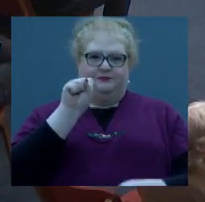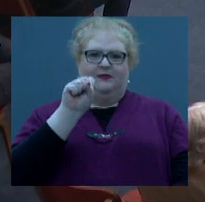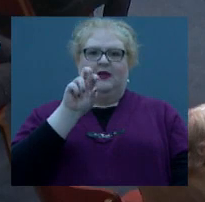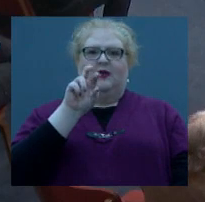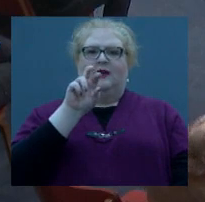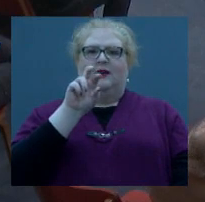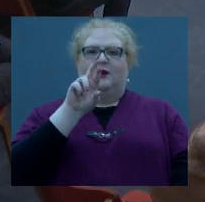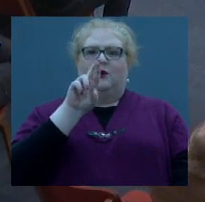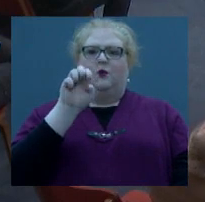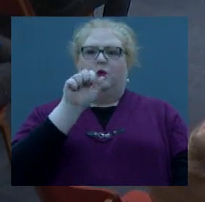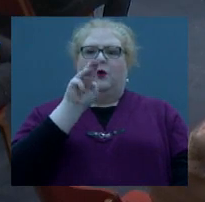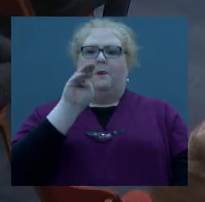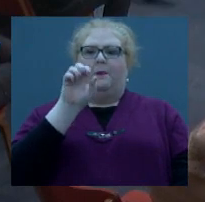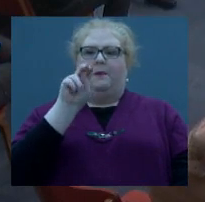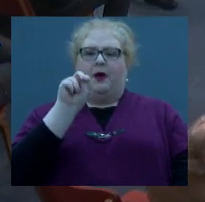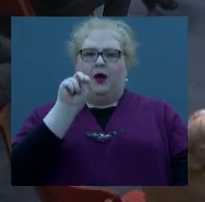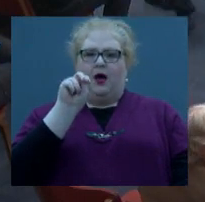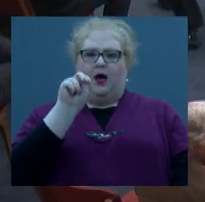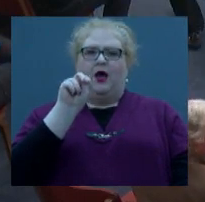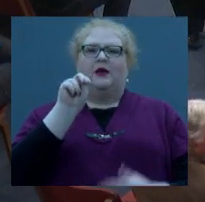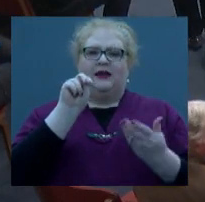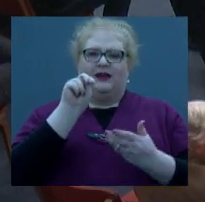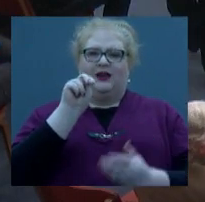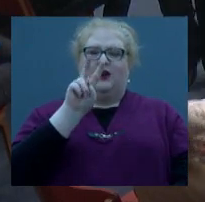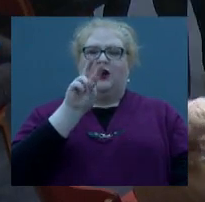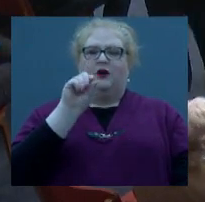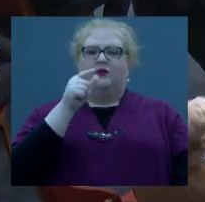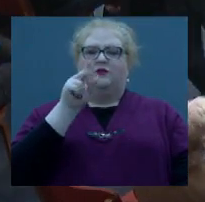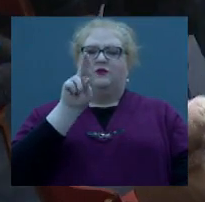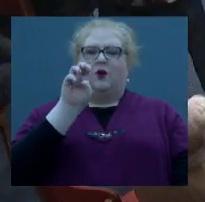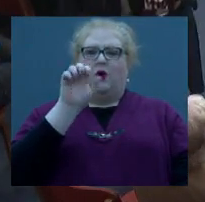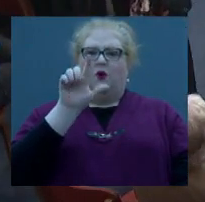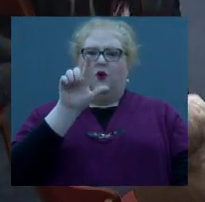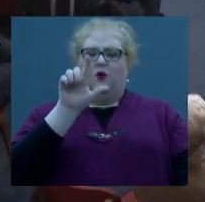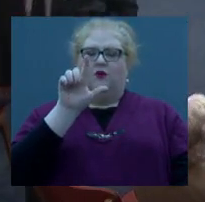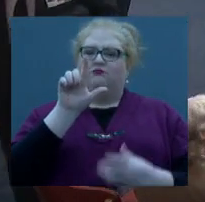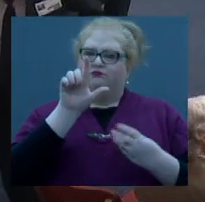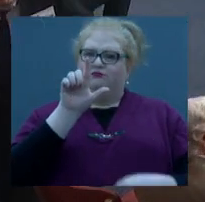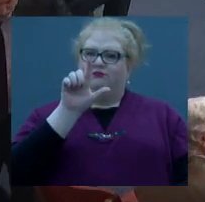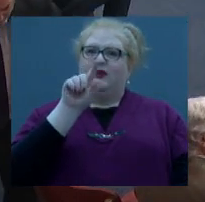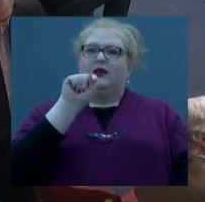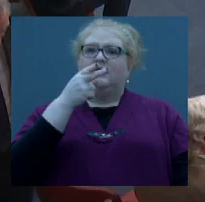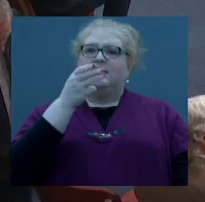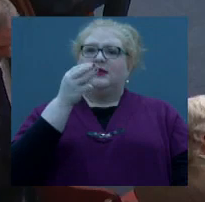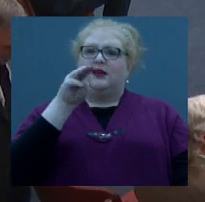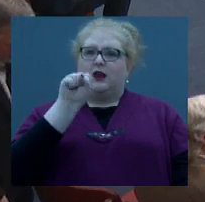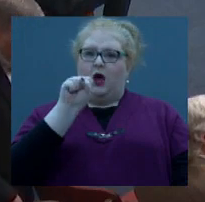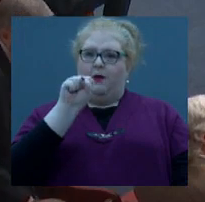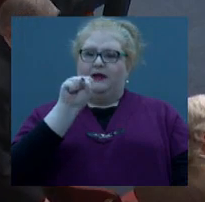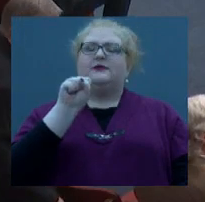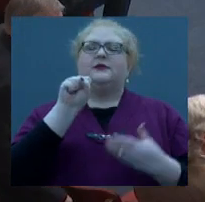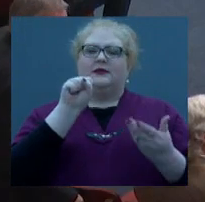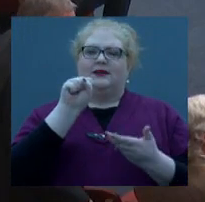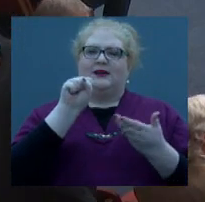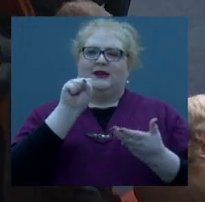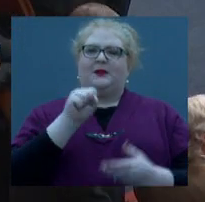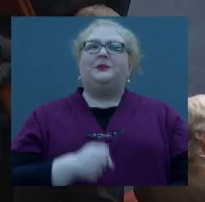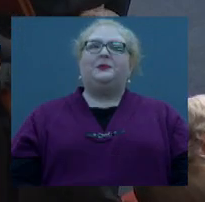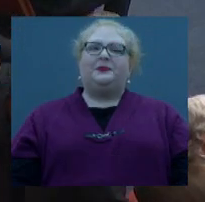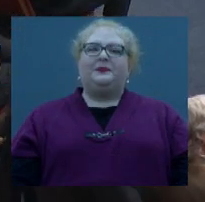Commissioner Rahman. Here. Commissioner Vogel. And Commissioner Thomas. Here.